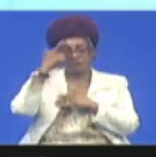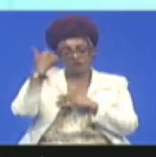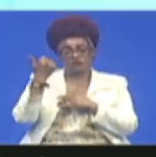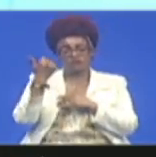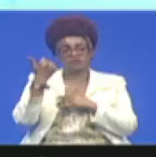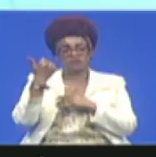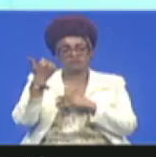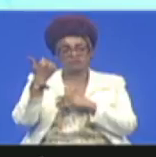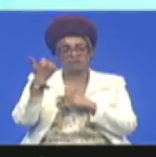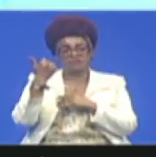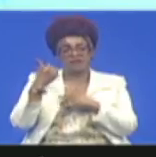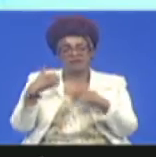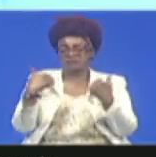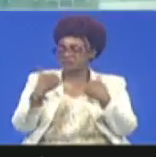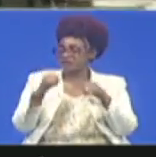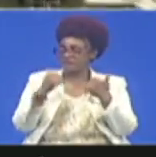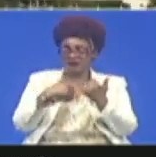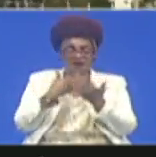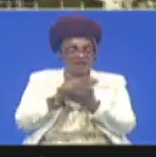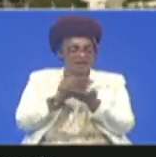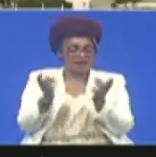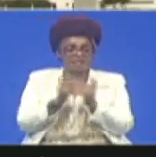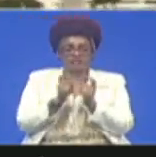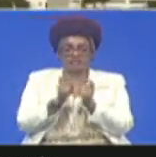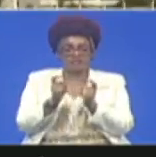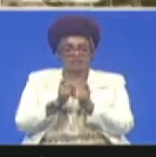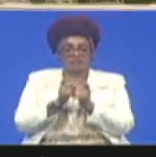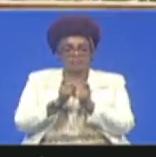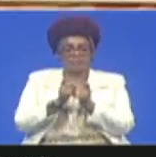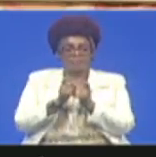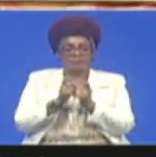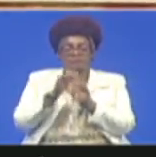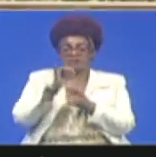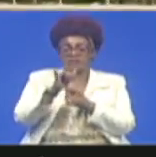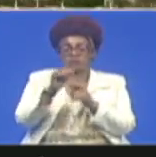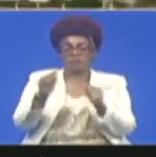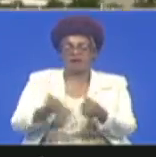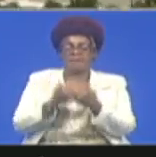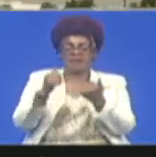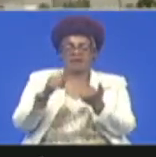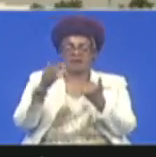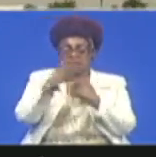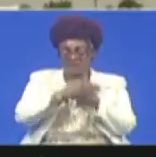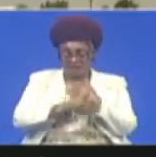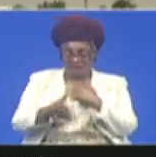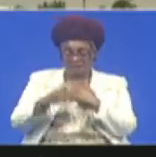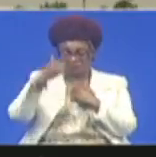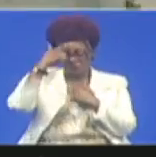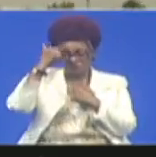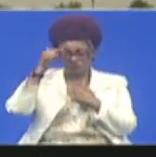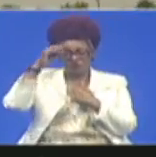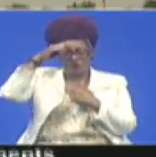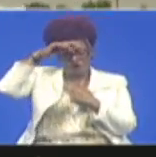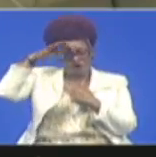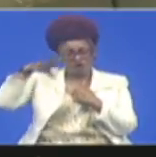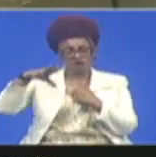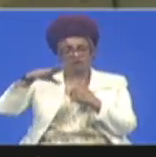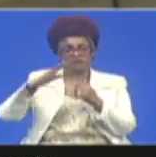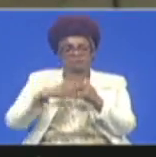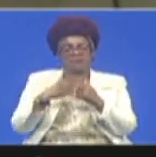have never had any injuries. The women's marathon will be raced at midnight local time due to the extreme heat and humidity in